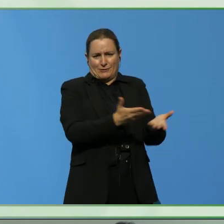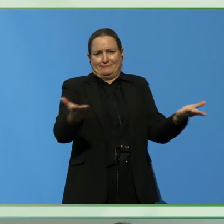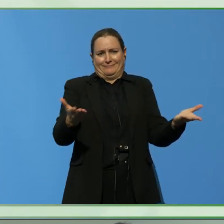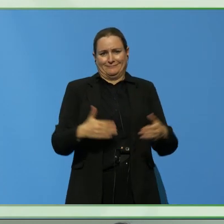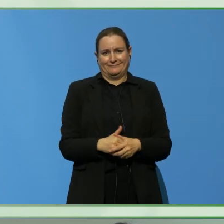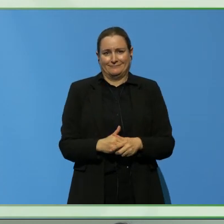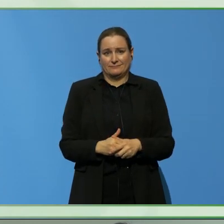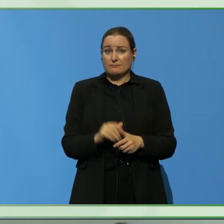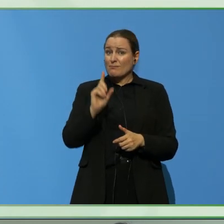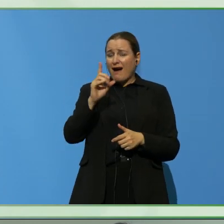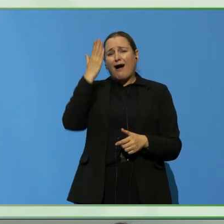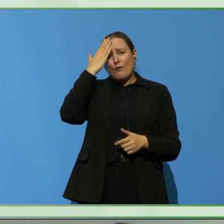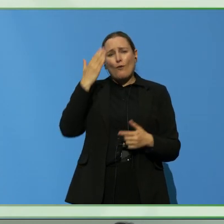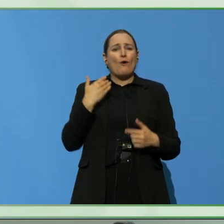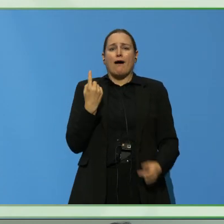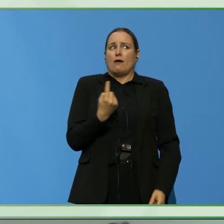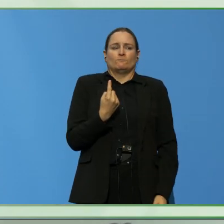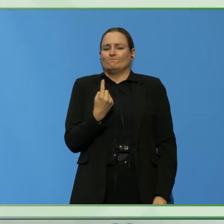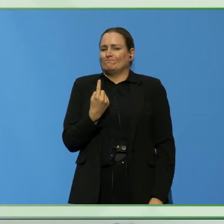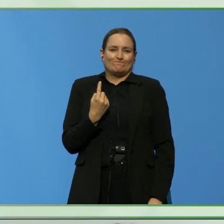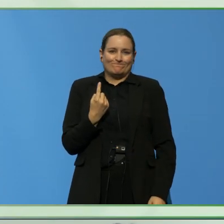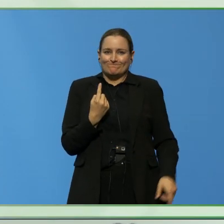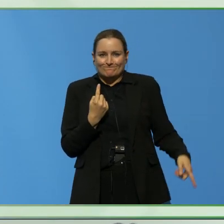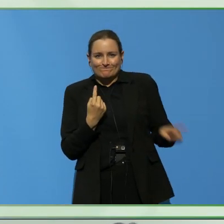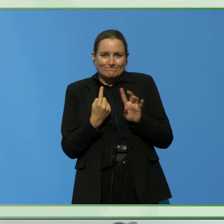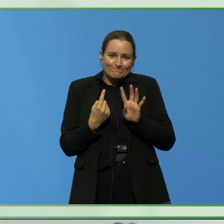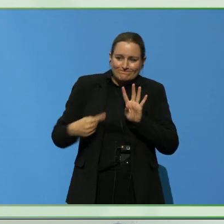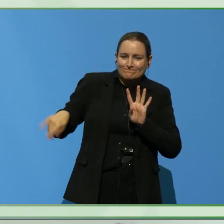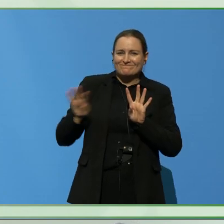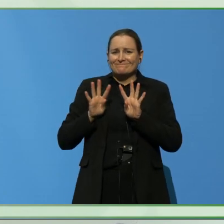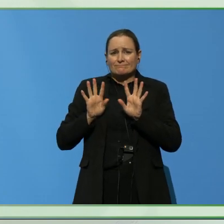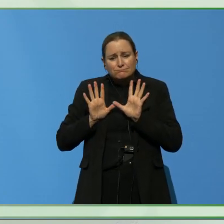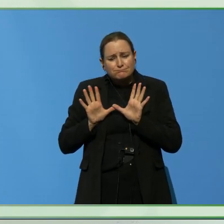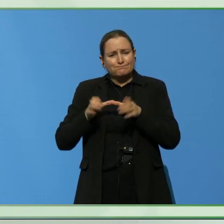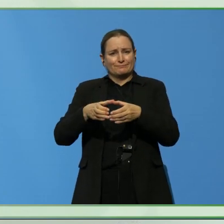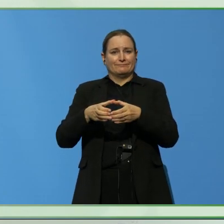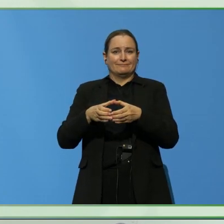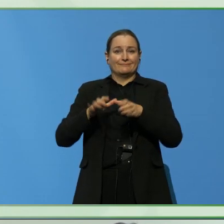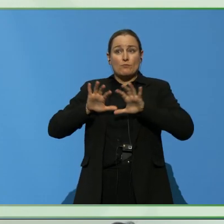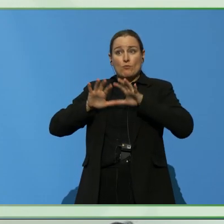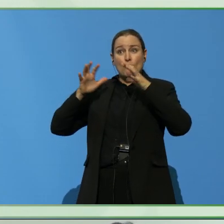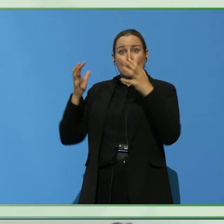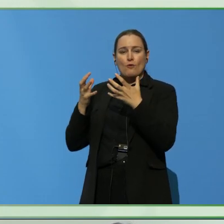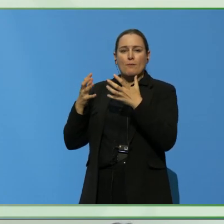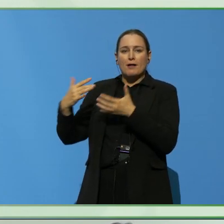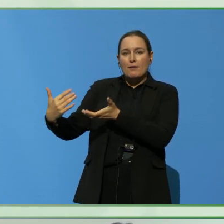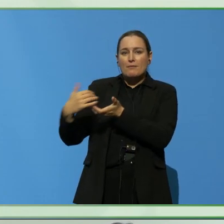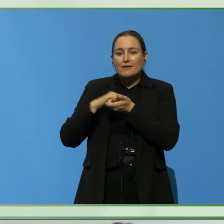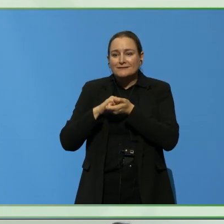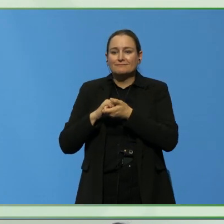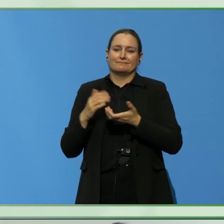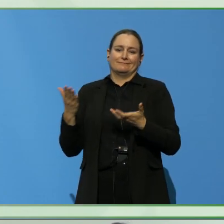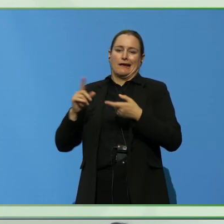don't do this alone. We're very lucky to get to work with a number of global partners like the Toyota Mobility